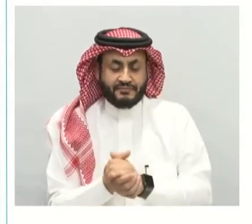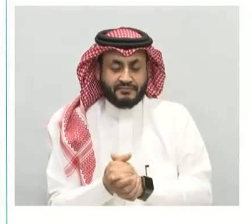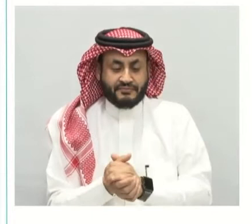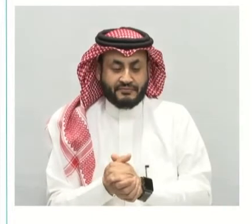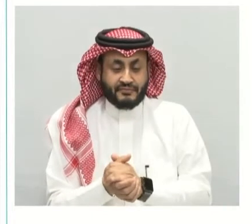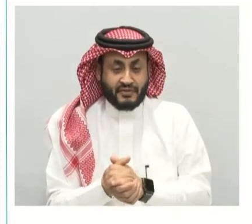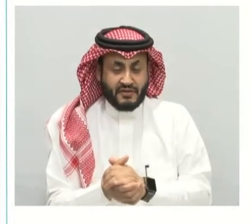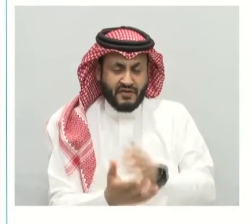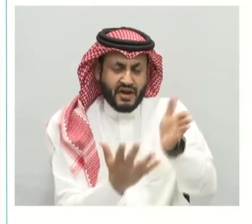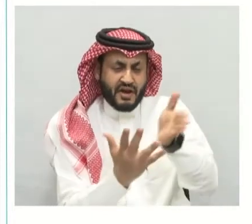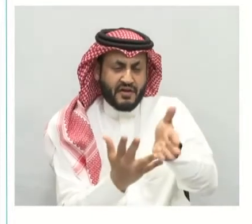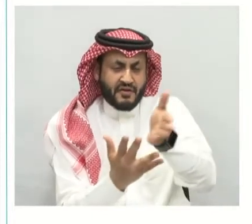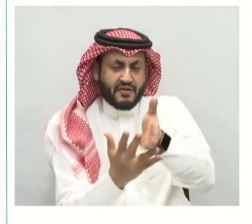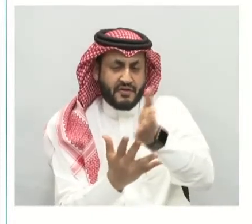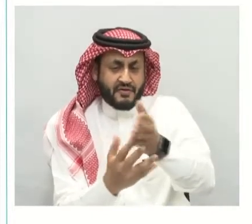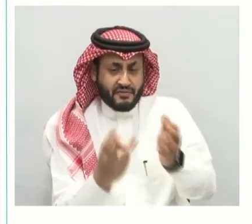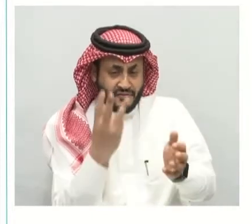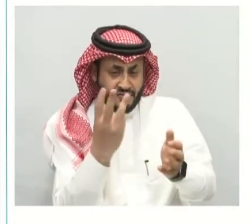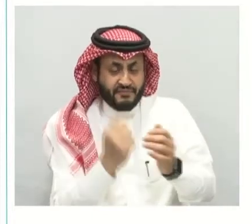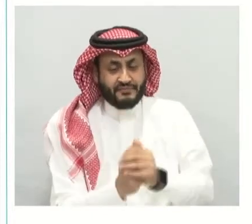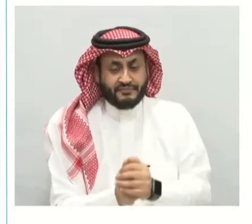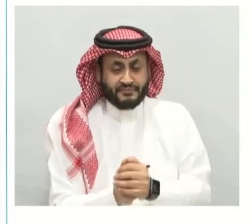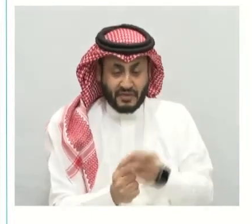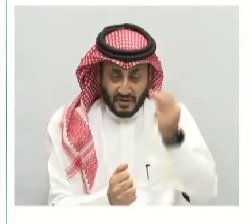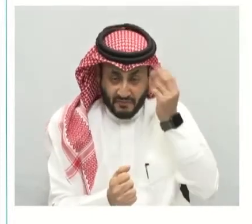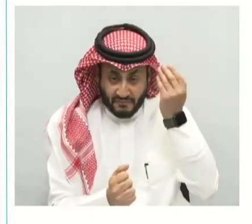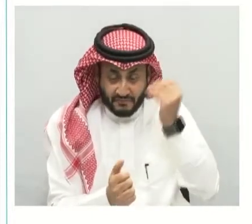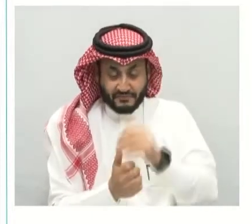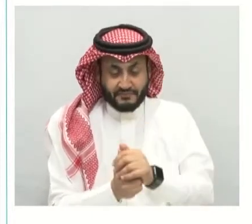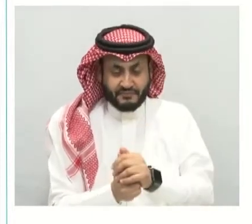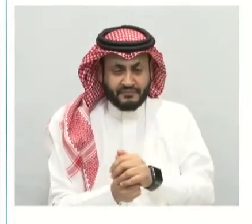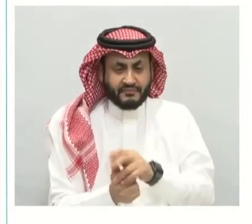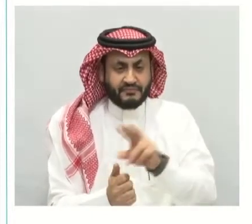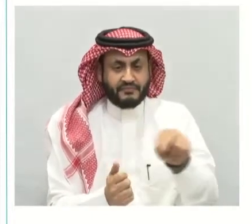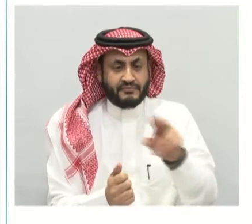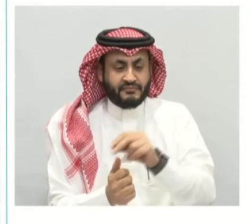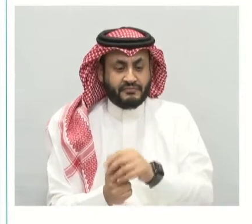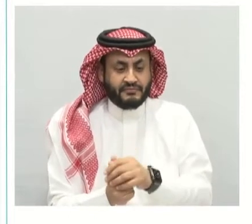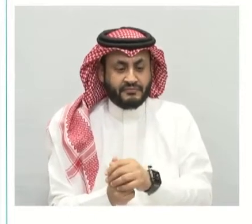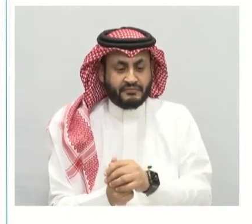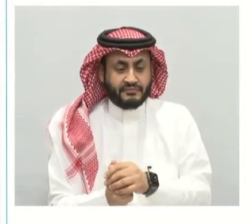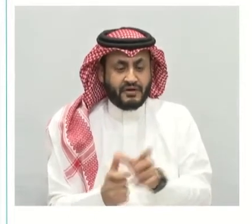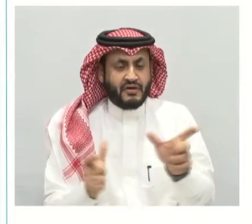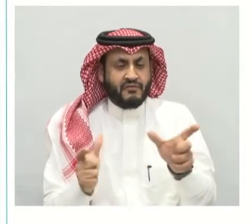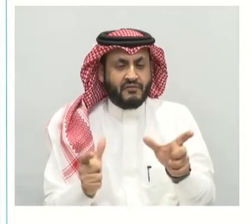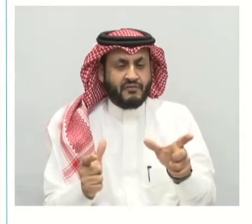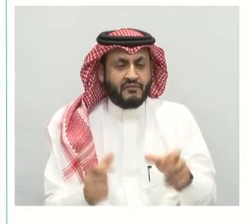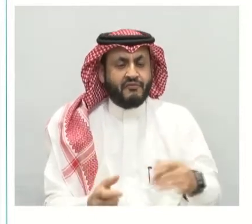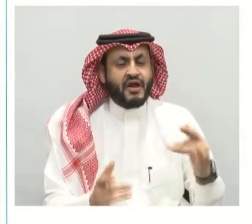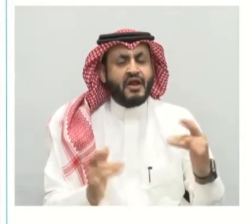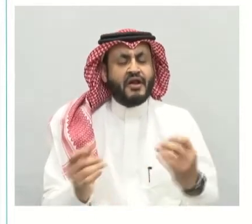have divided those places into three categories, if you remember. For example, places for environmental